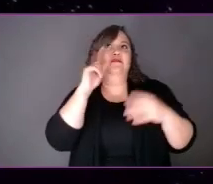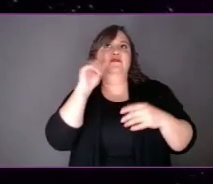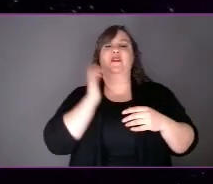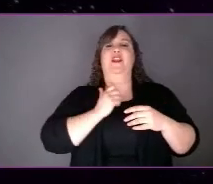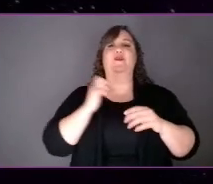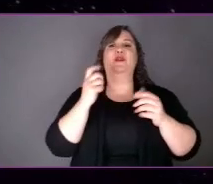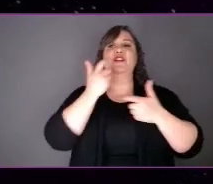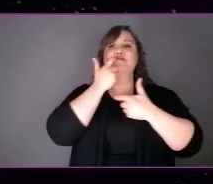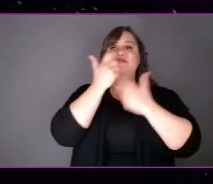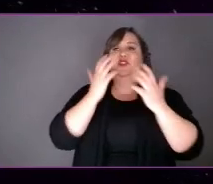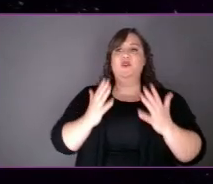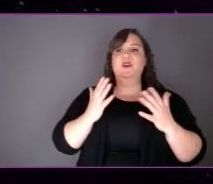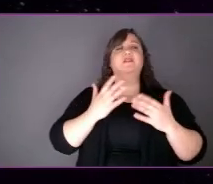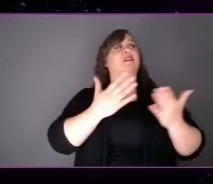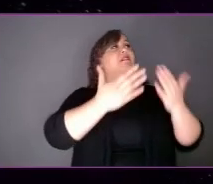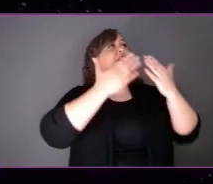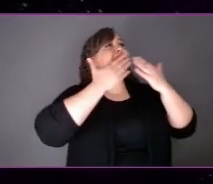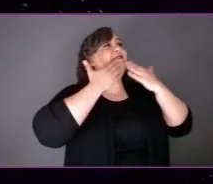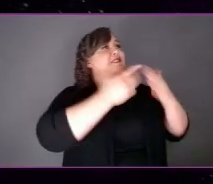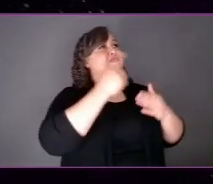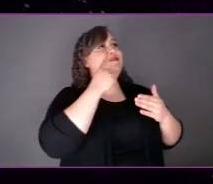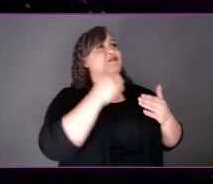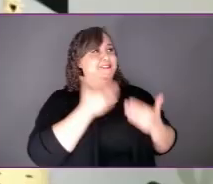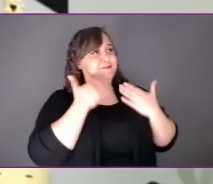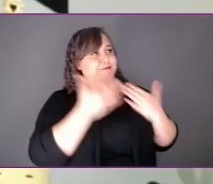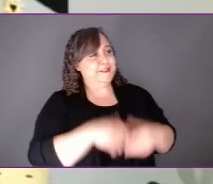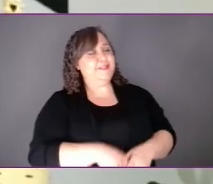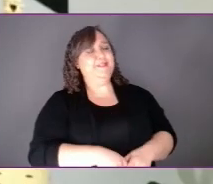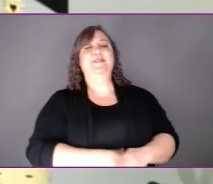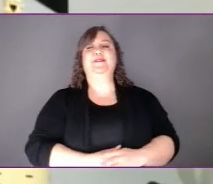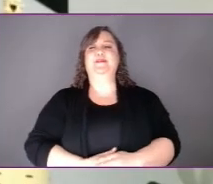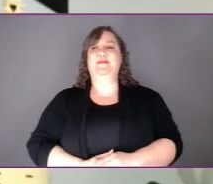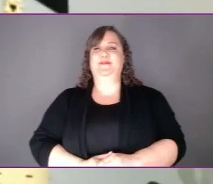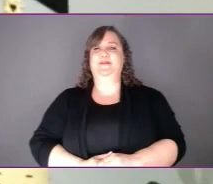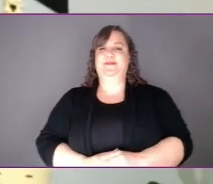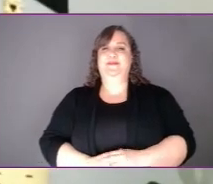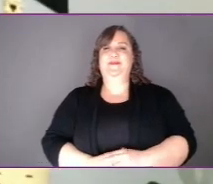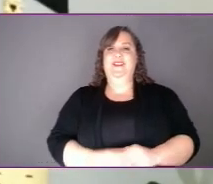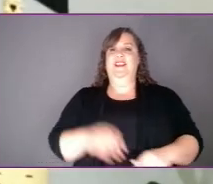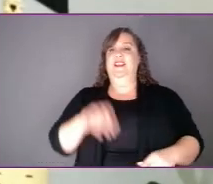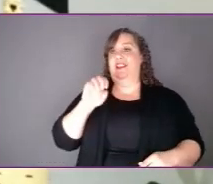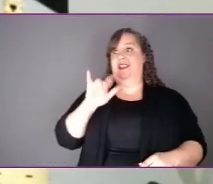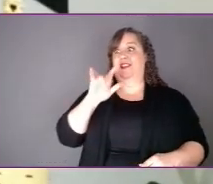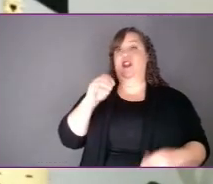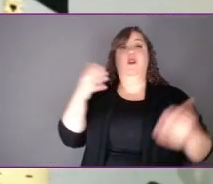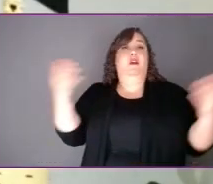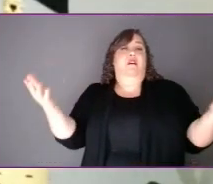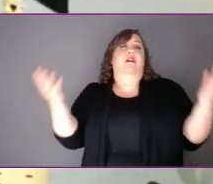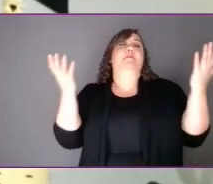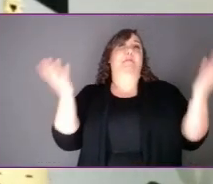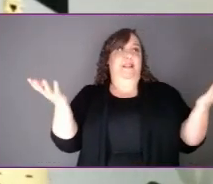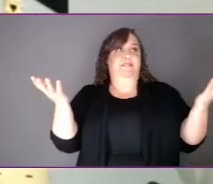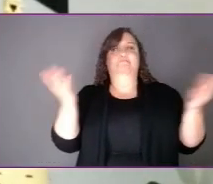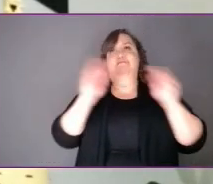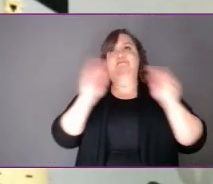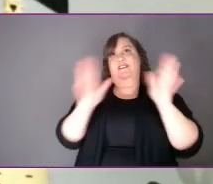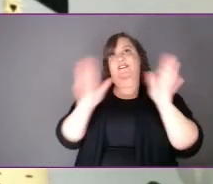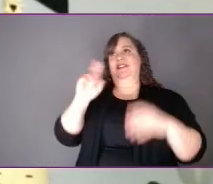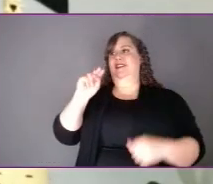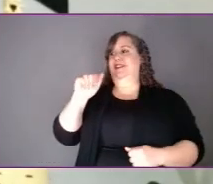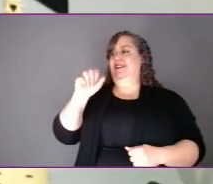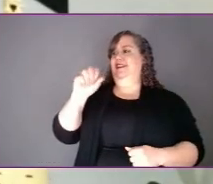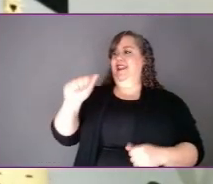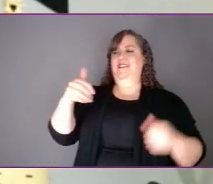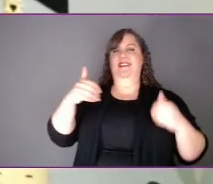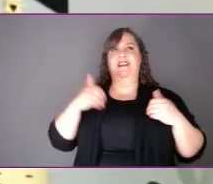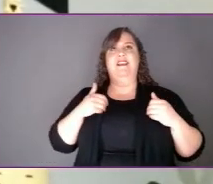Thank you for having us. Thank you. Yeah, so as you can see, NASA has opportunities in many areas.